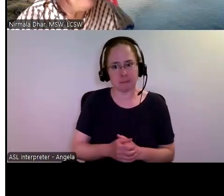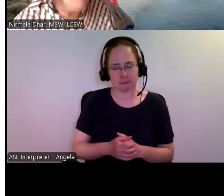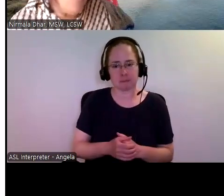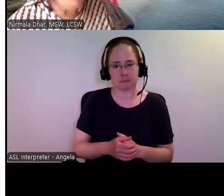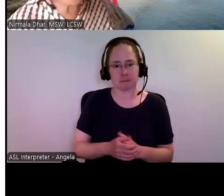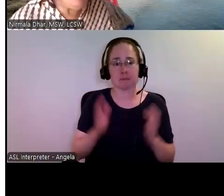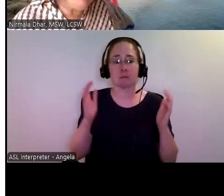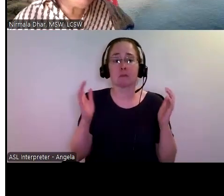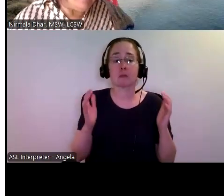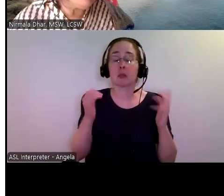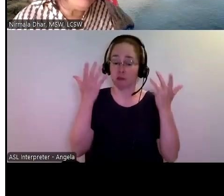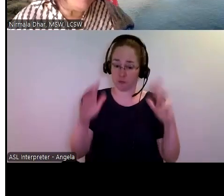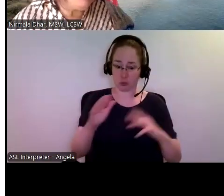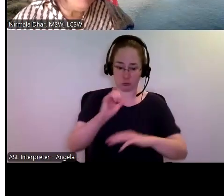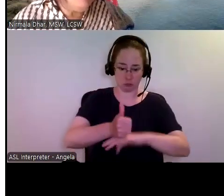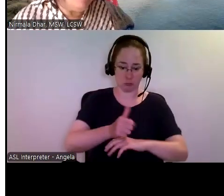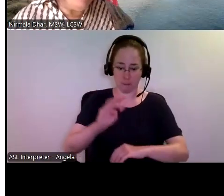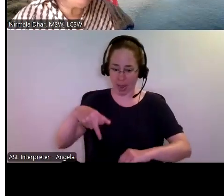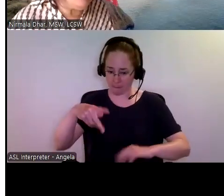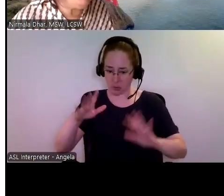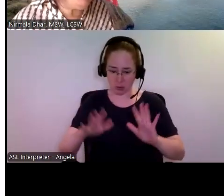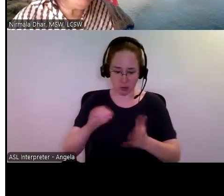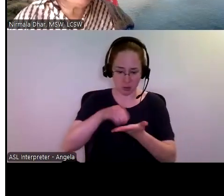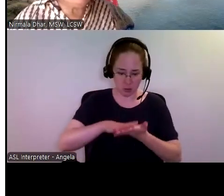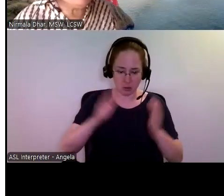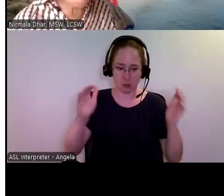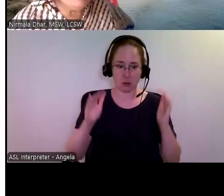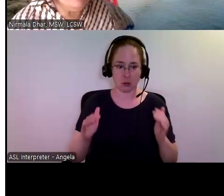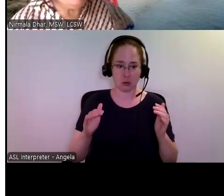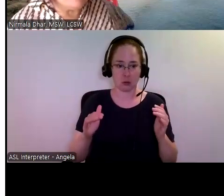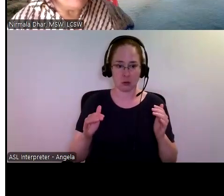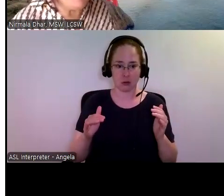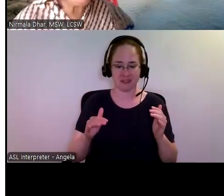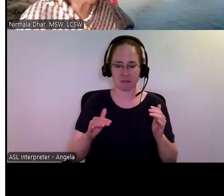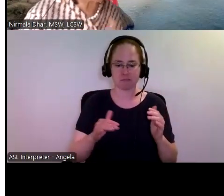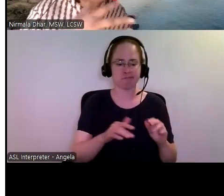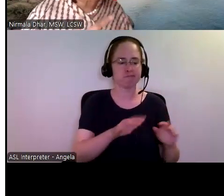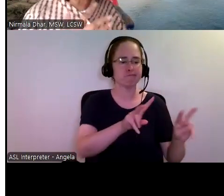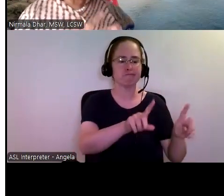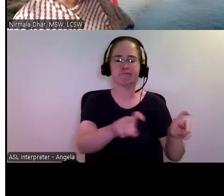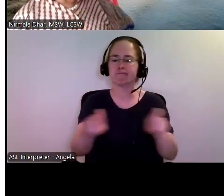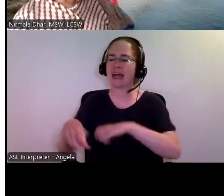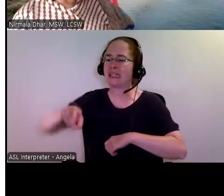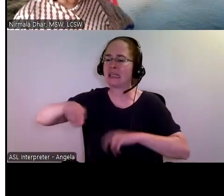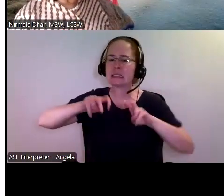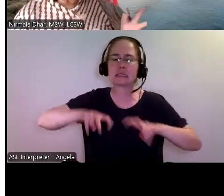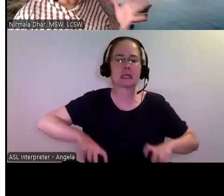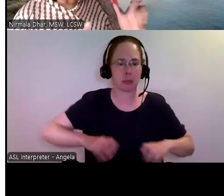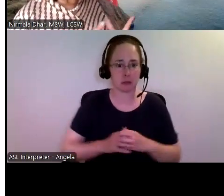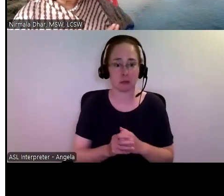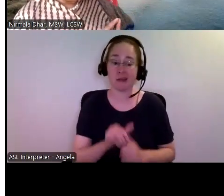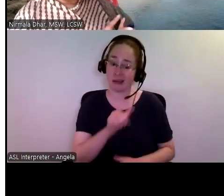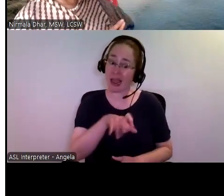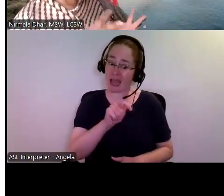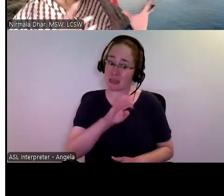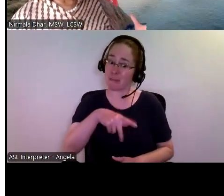And then once you have that asset map, the next step to do is conducting a needs assessment, because that asset map is going to show you very